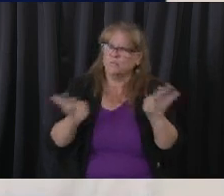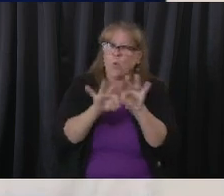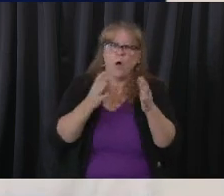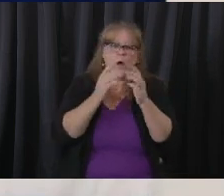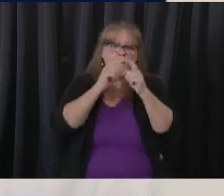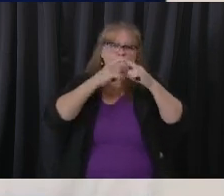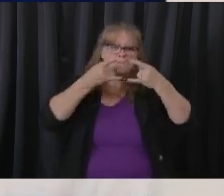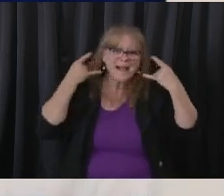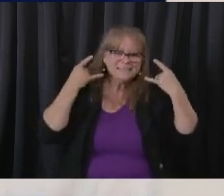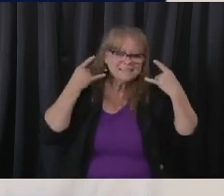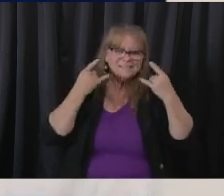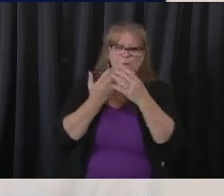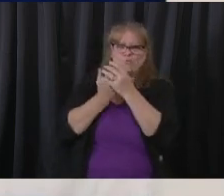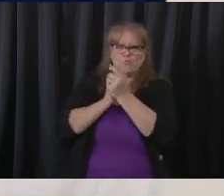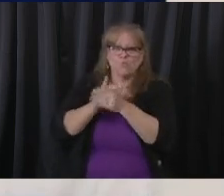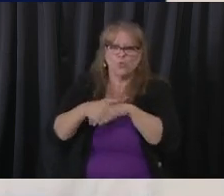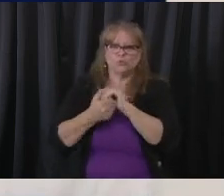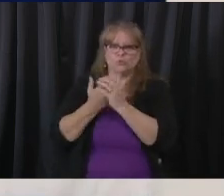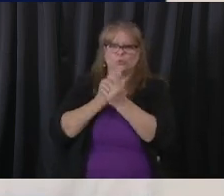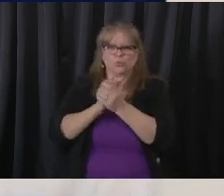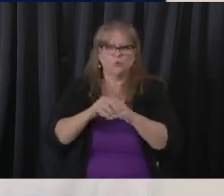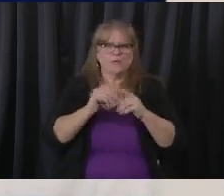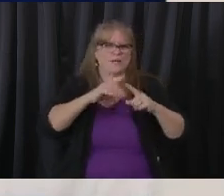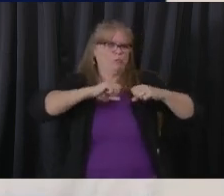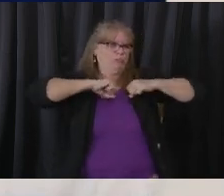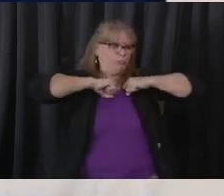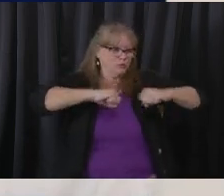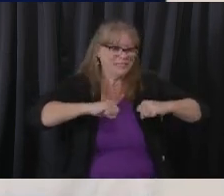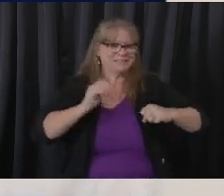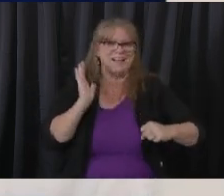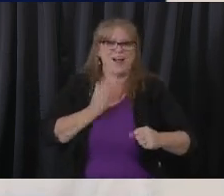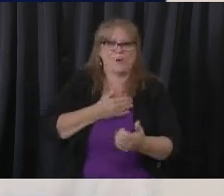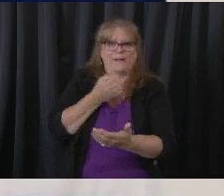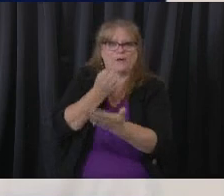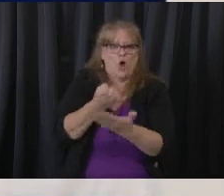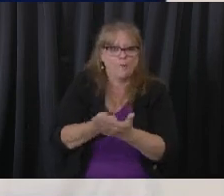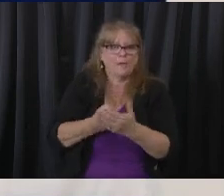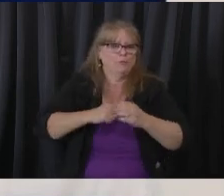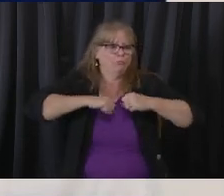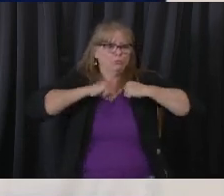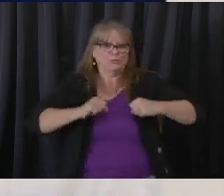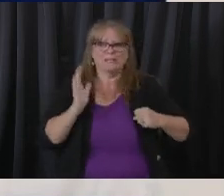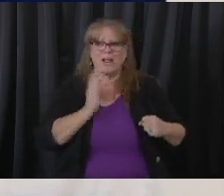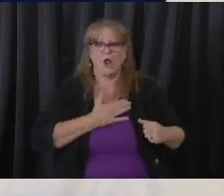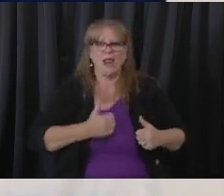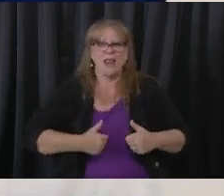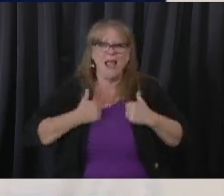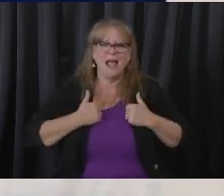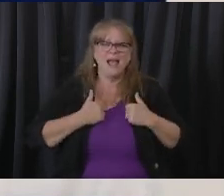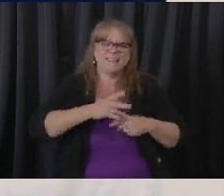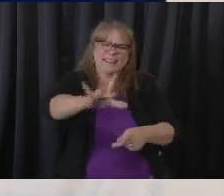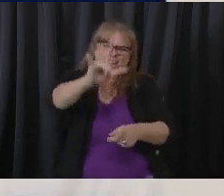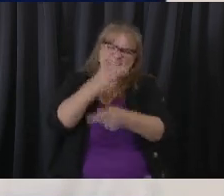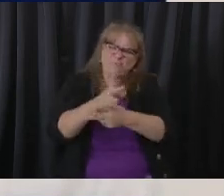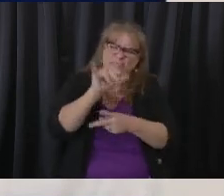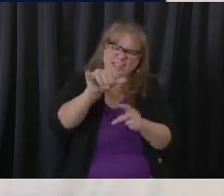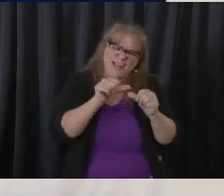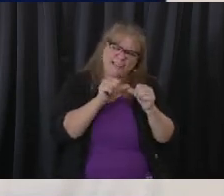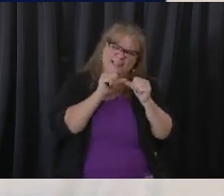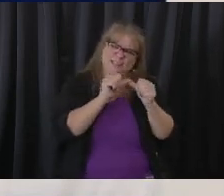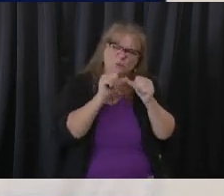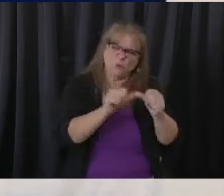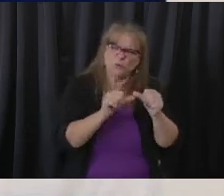and we need to keep it up. We're all tired of the virus, but the virus is not tired of us. We're going to get through